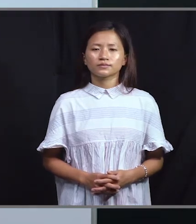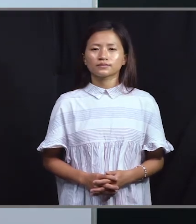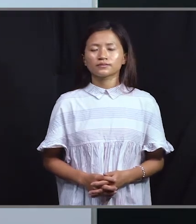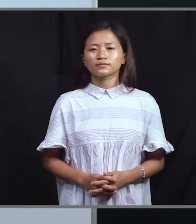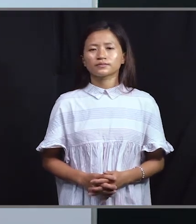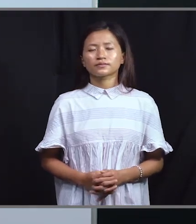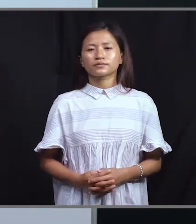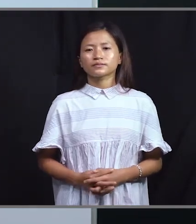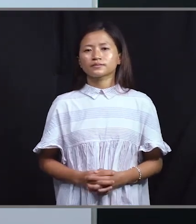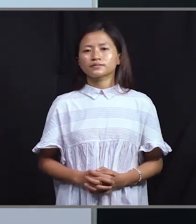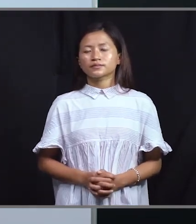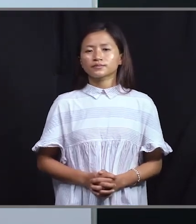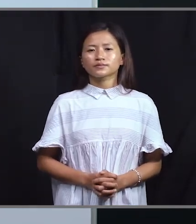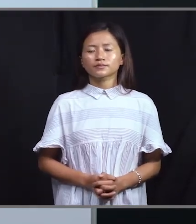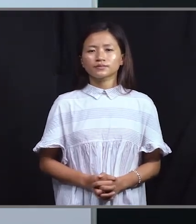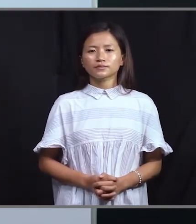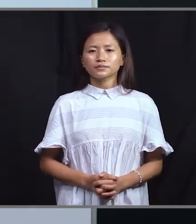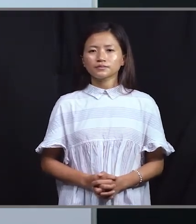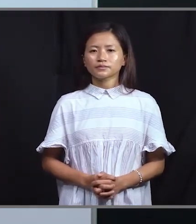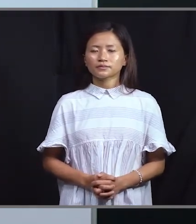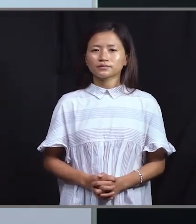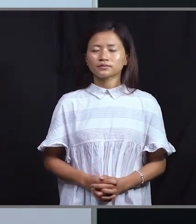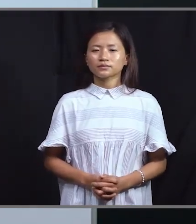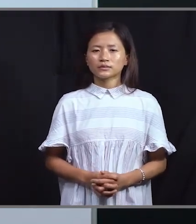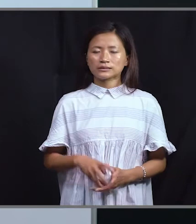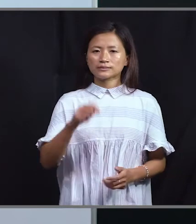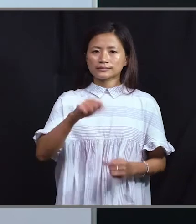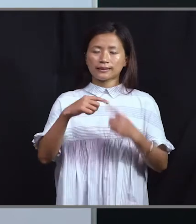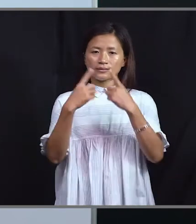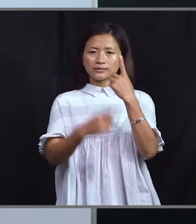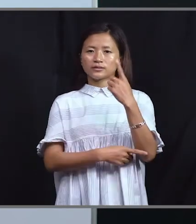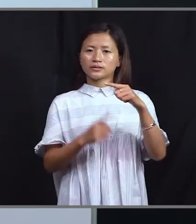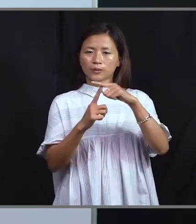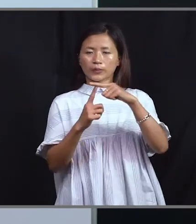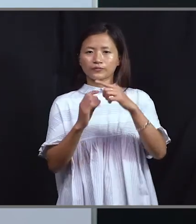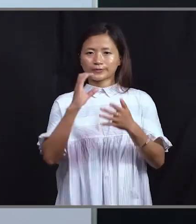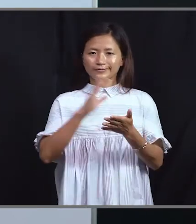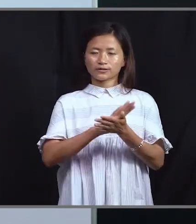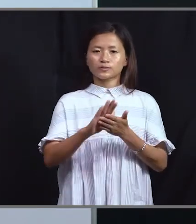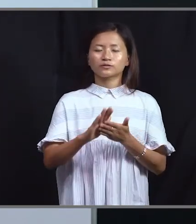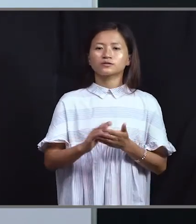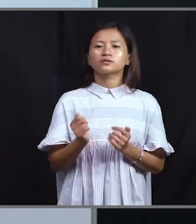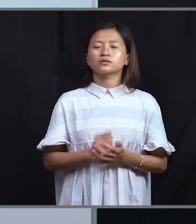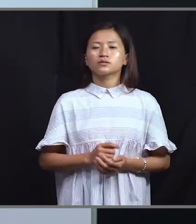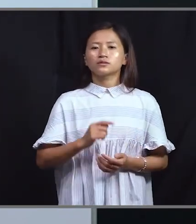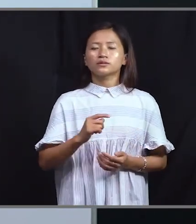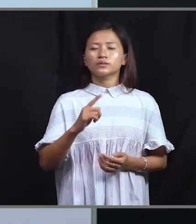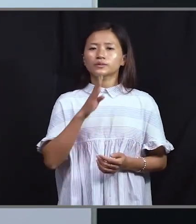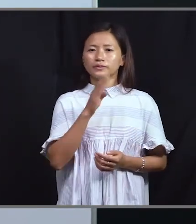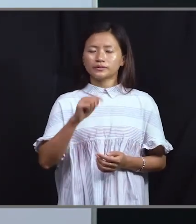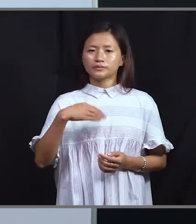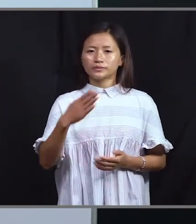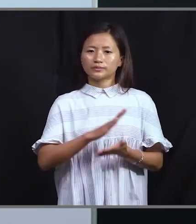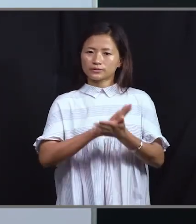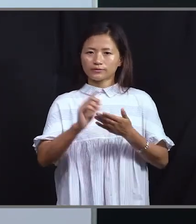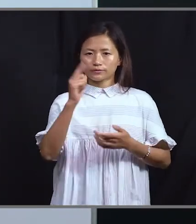Okay, coordination. Okay, this is the last topic for this chapter. Okay, after finishing this chapter, we will be